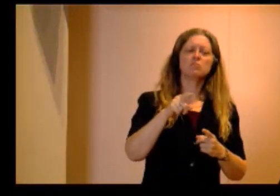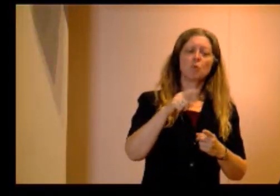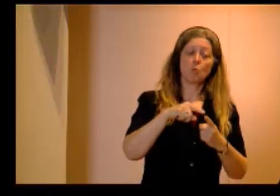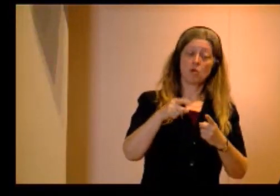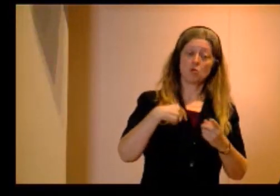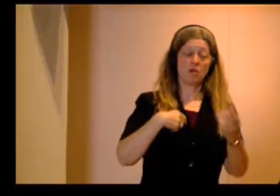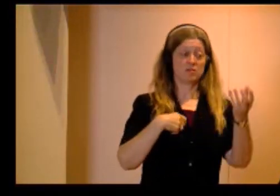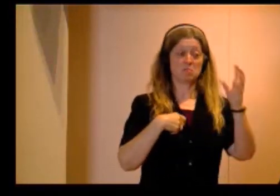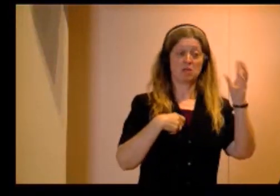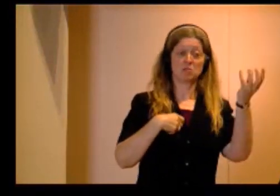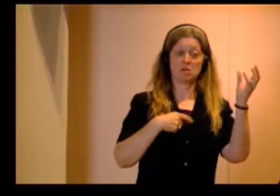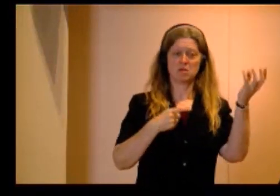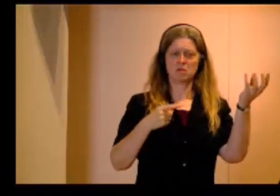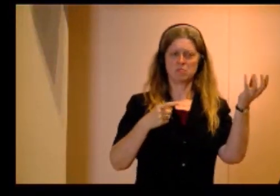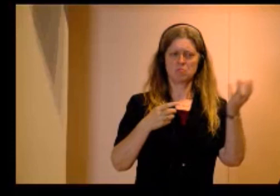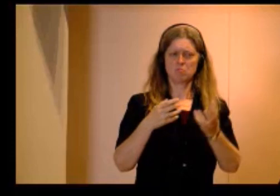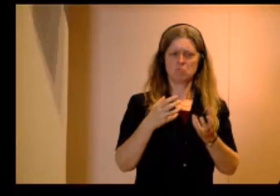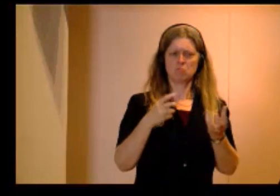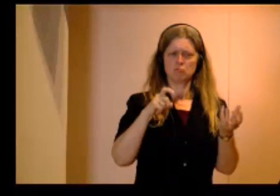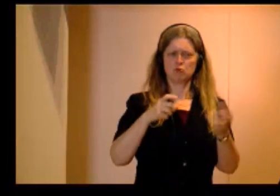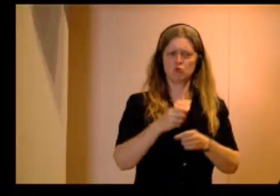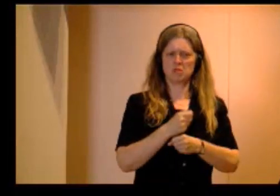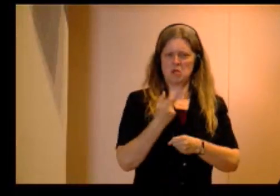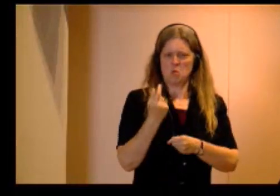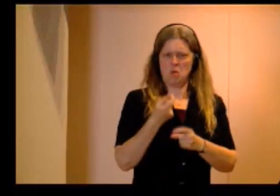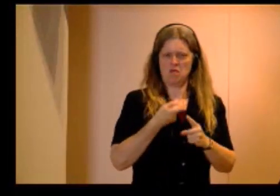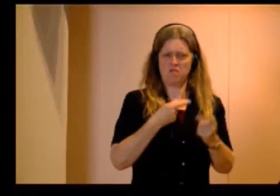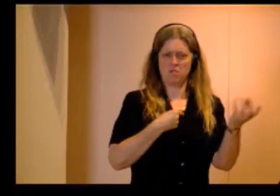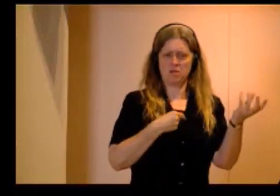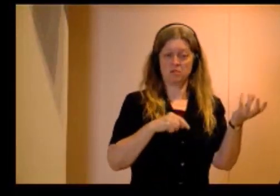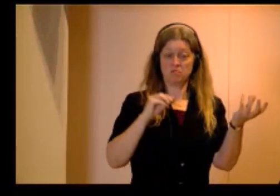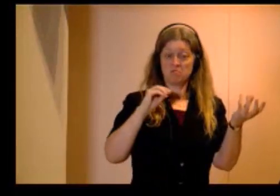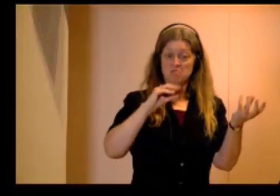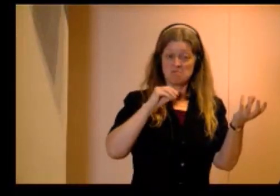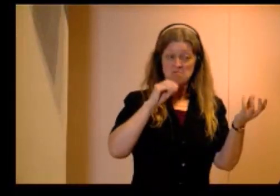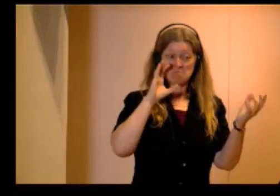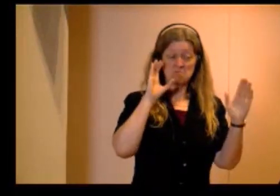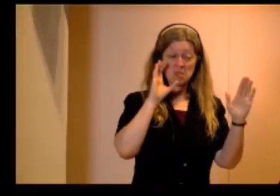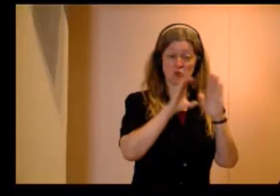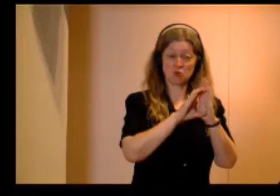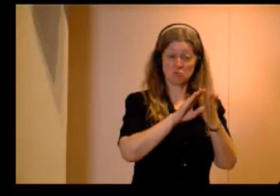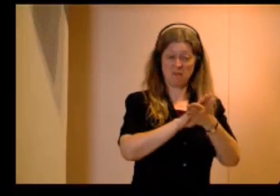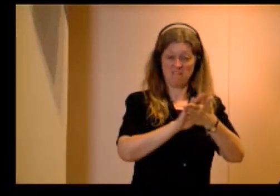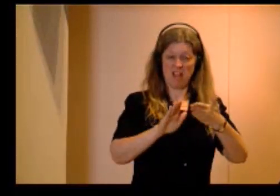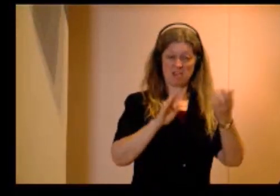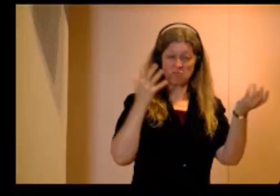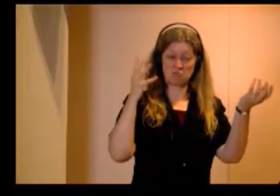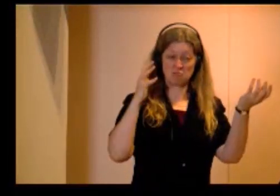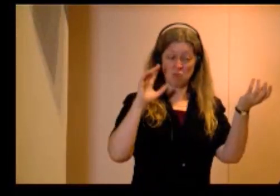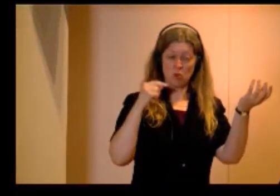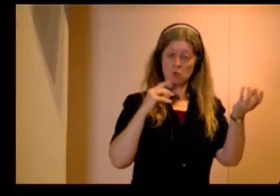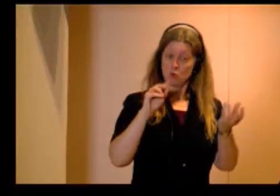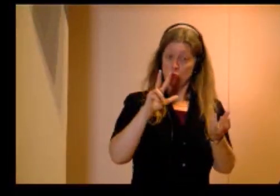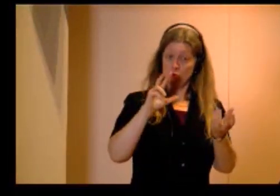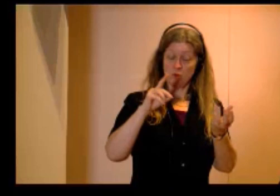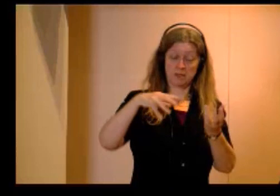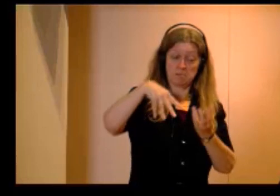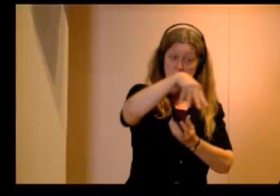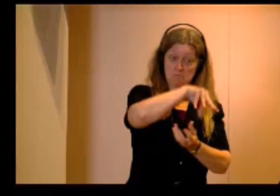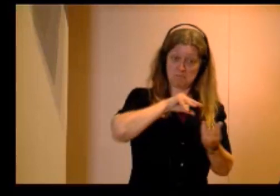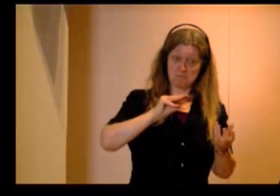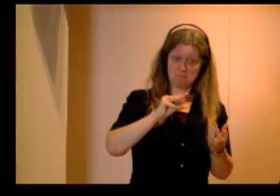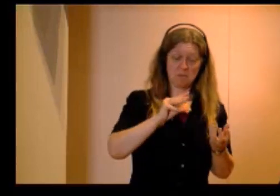just a photo? Do you want to do a 3D scan with color? How about spectroscopy or things like that? And so from